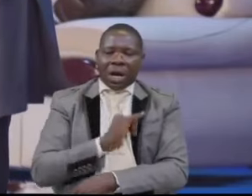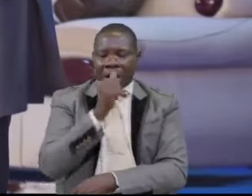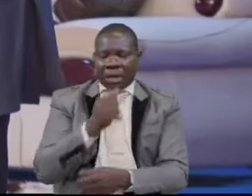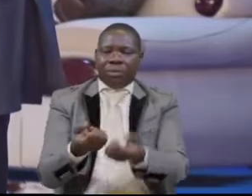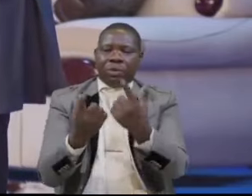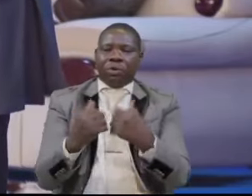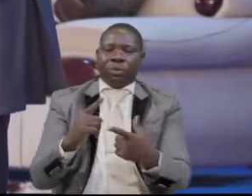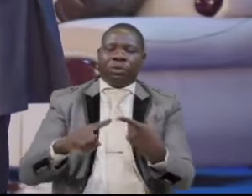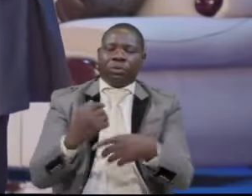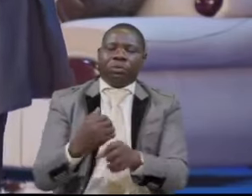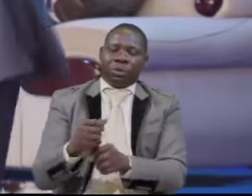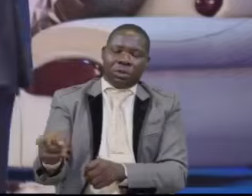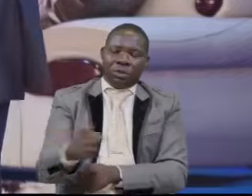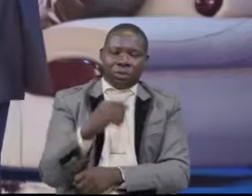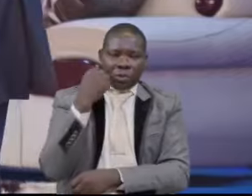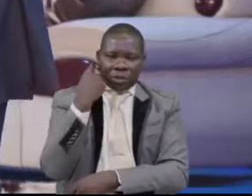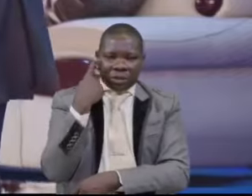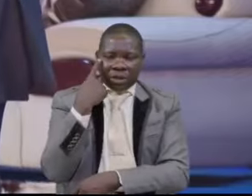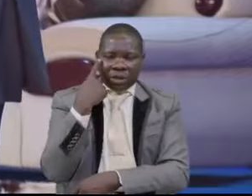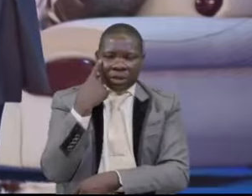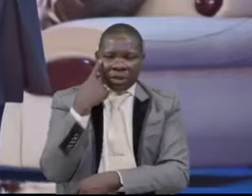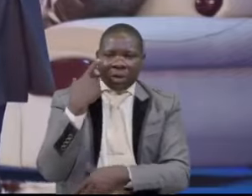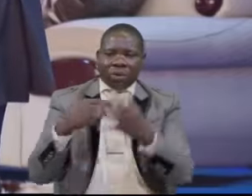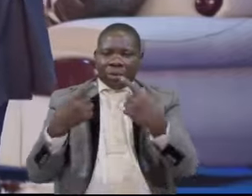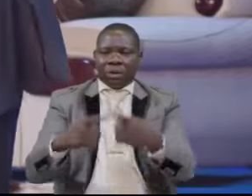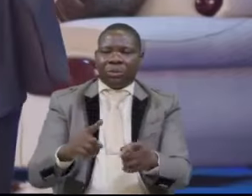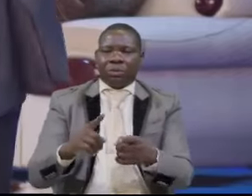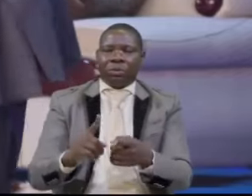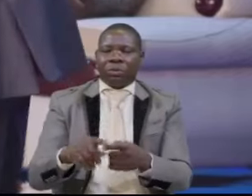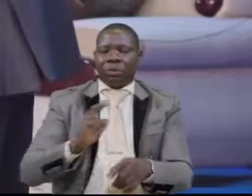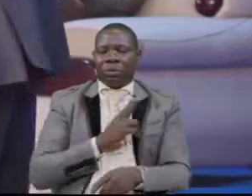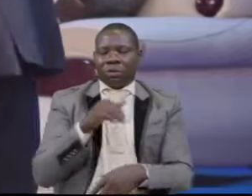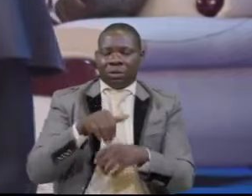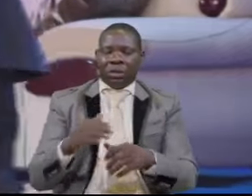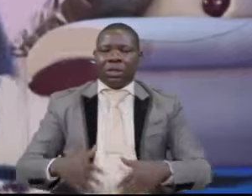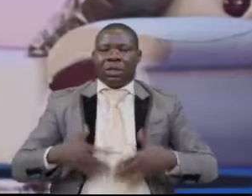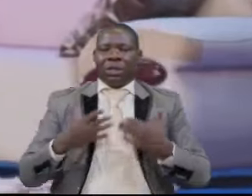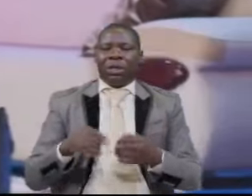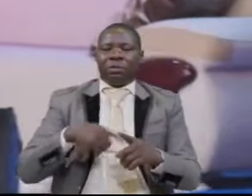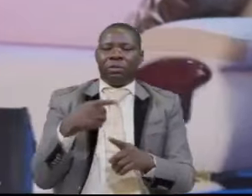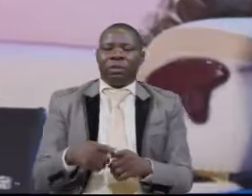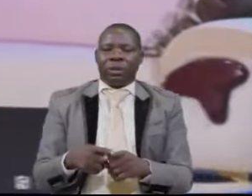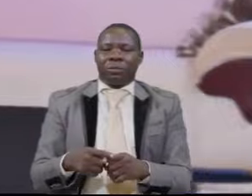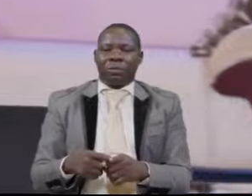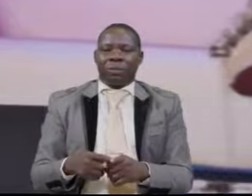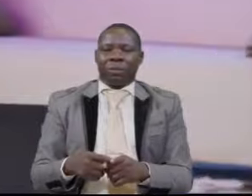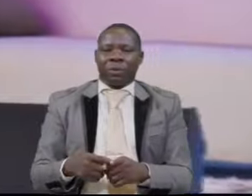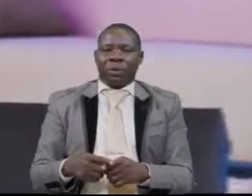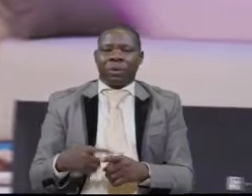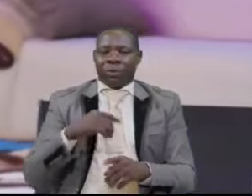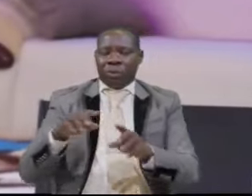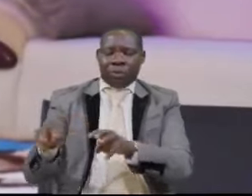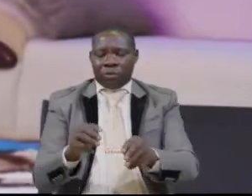thee understand. What happens to us in life when the wind blows this way? We